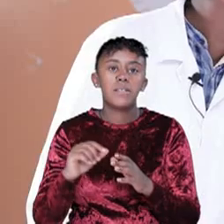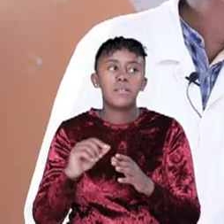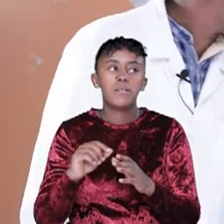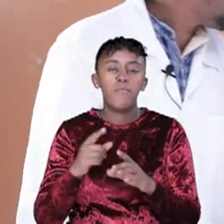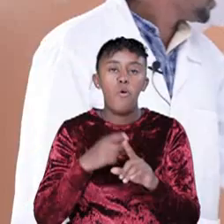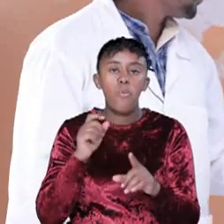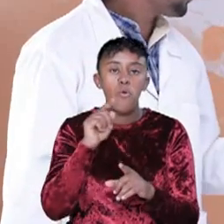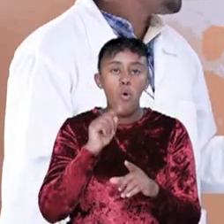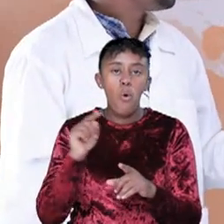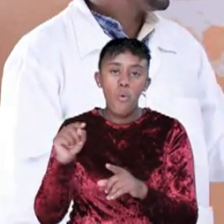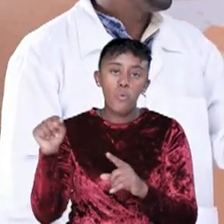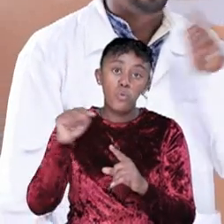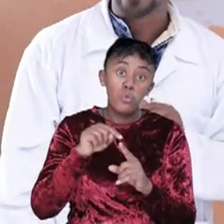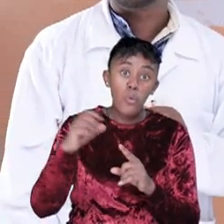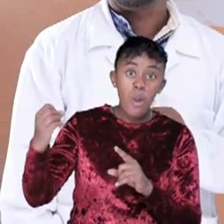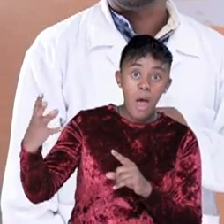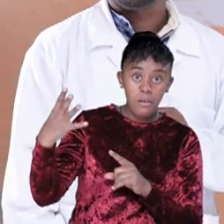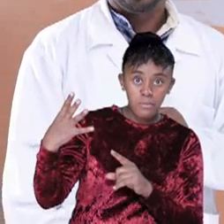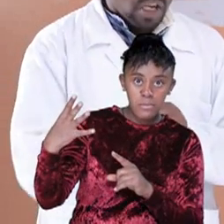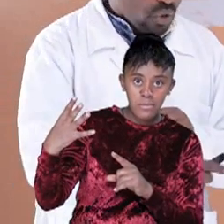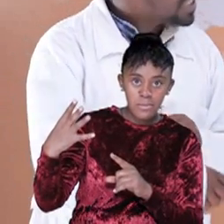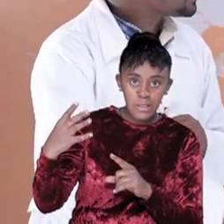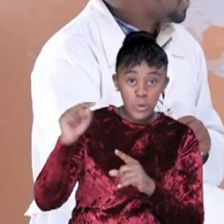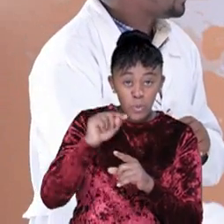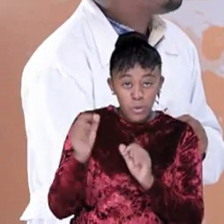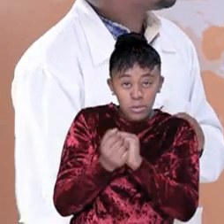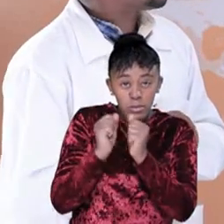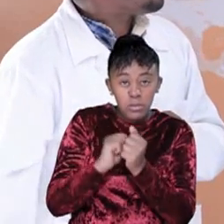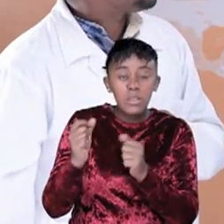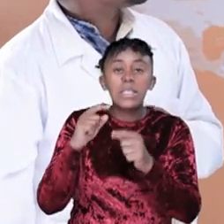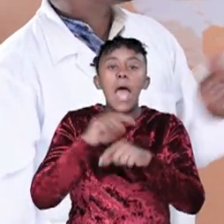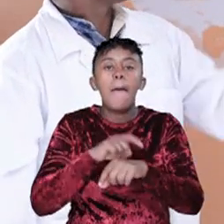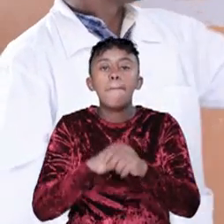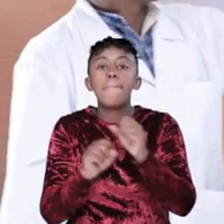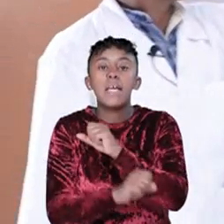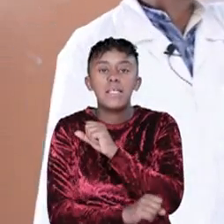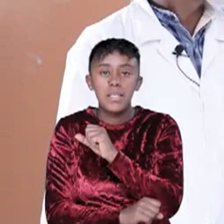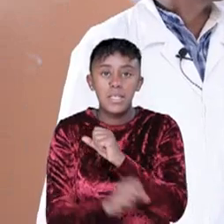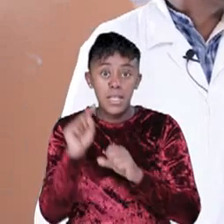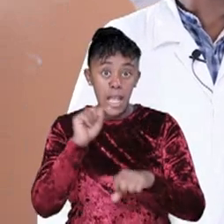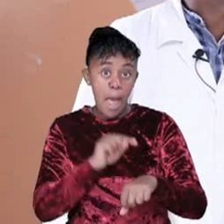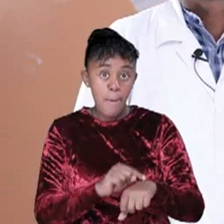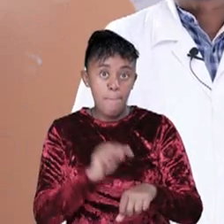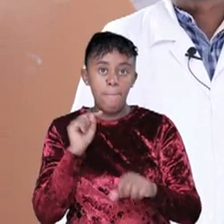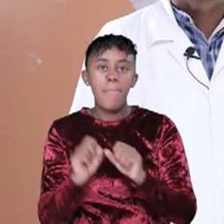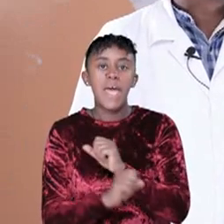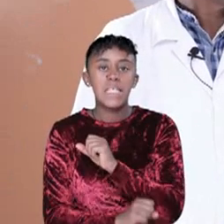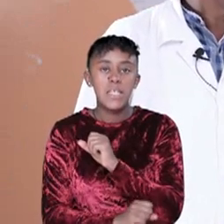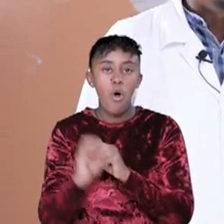changes from dot to line. Look this one. If the time base is, here is the time base